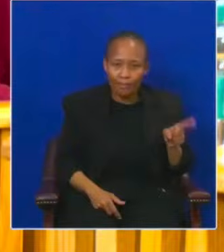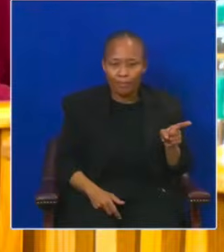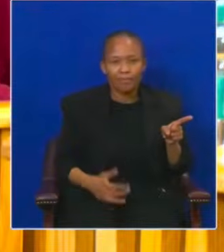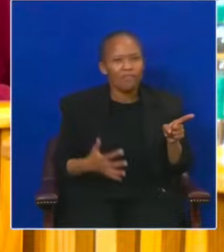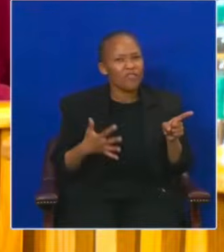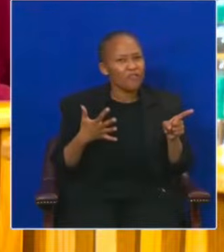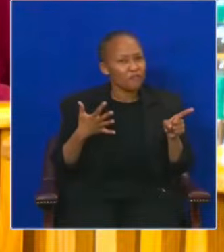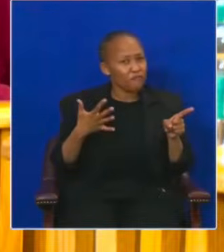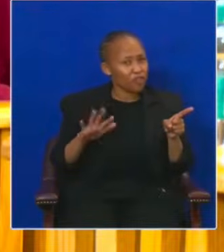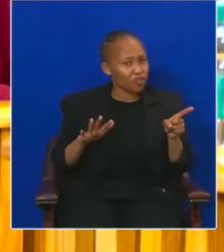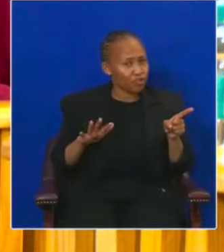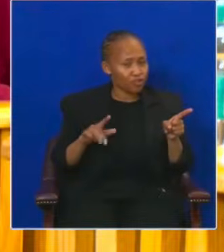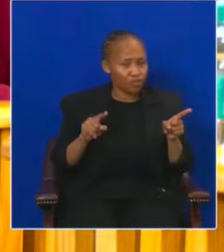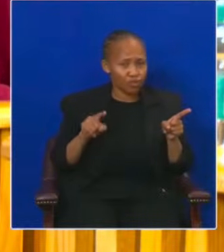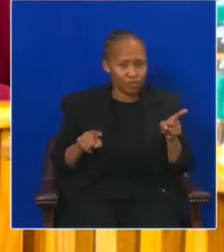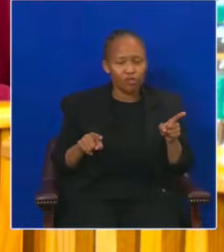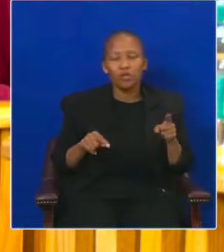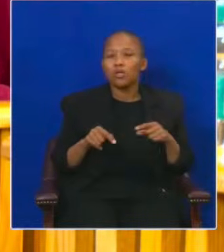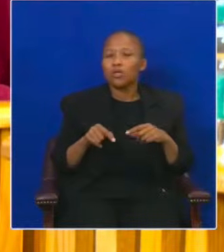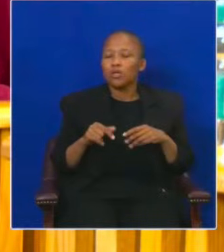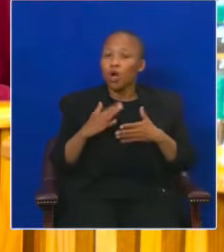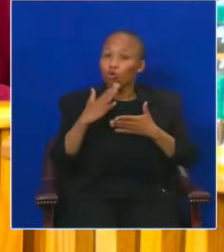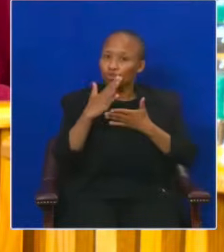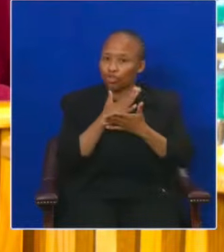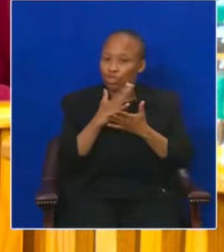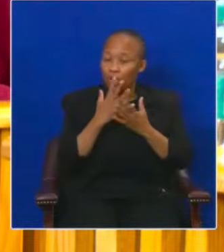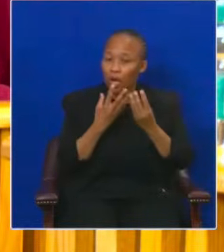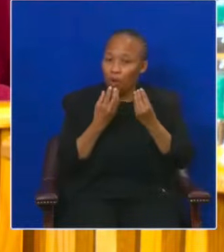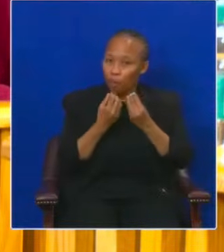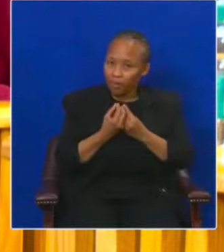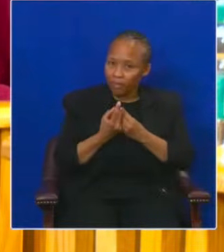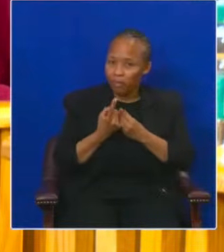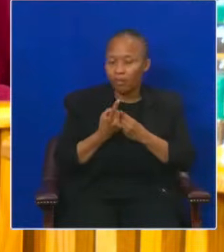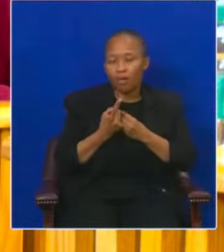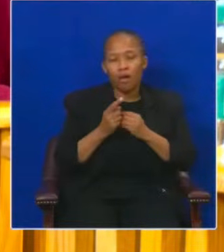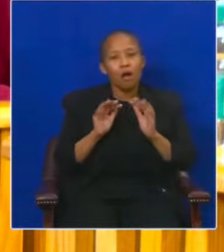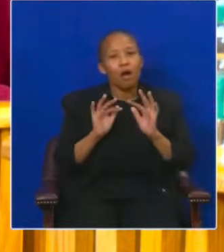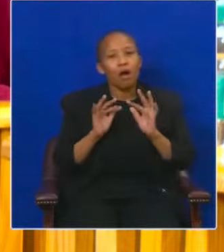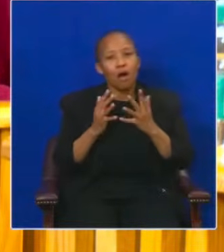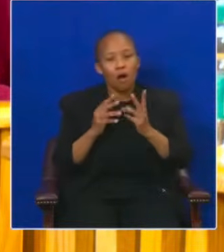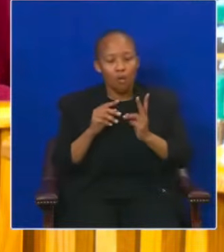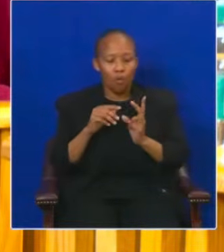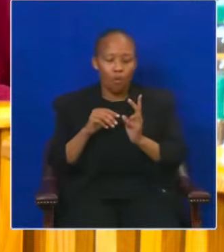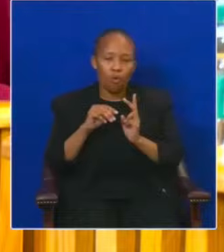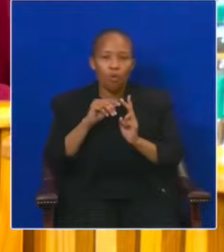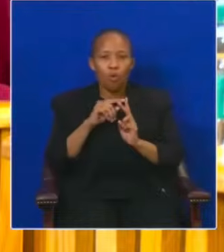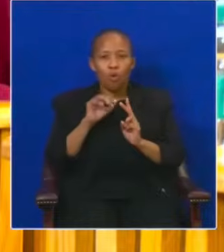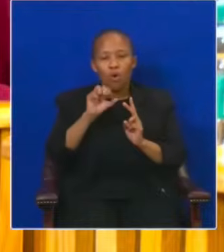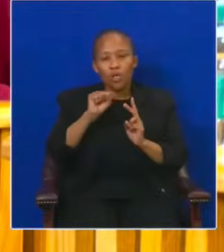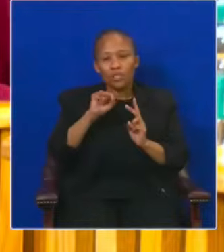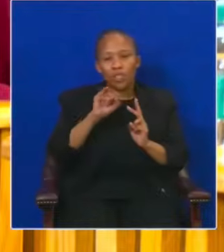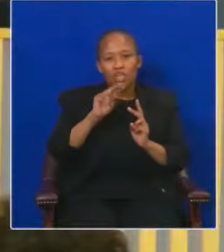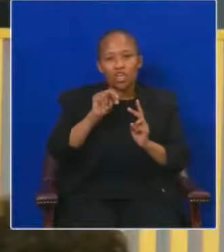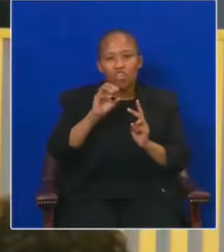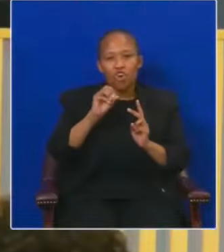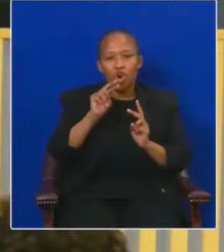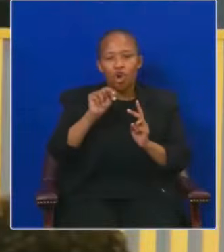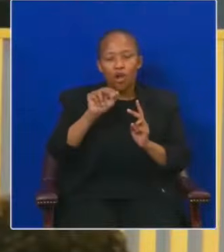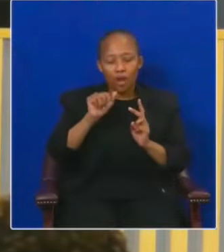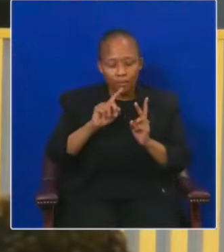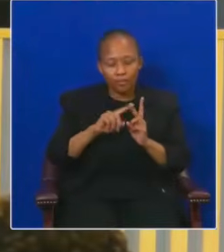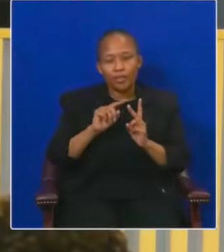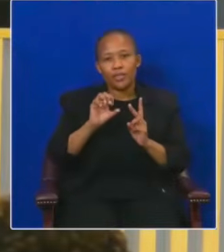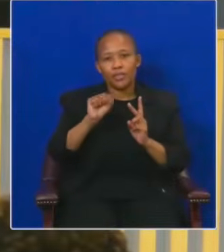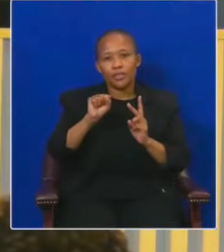General Senona and General Sibia assisted him in securing his tender with the SAPS?